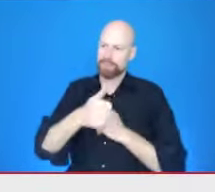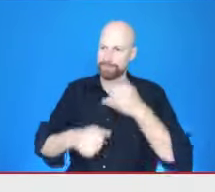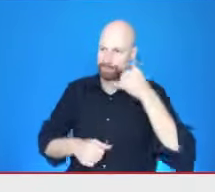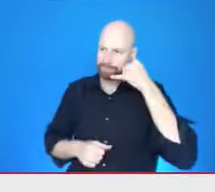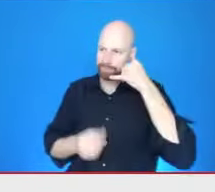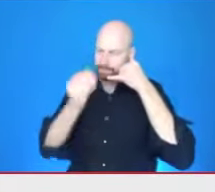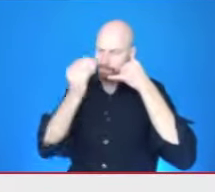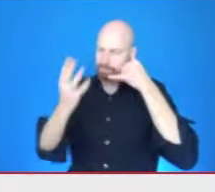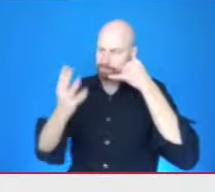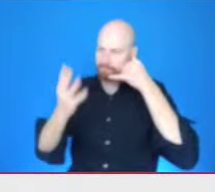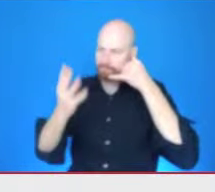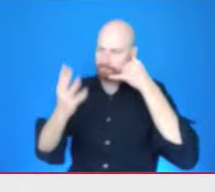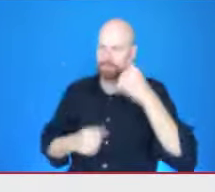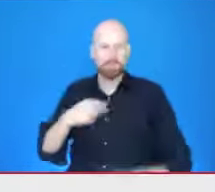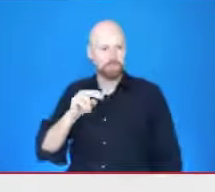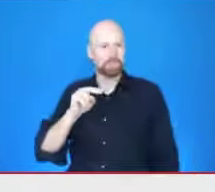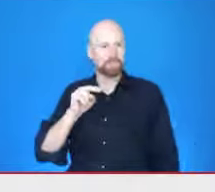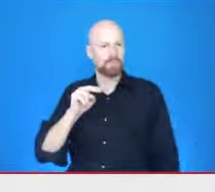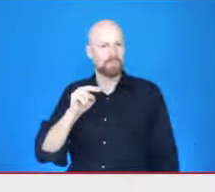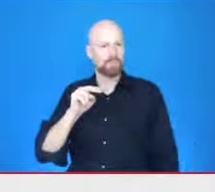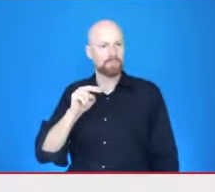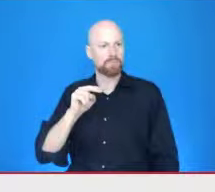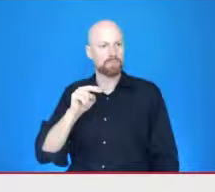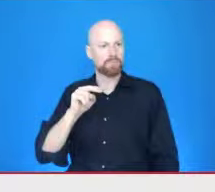coffin right in front of you.